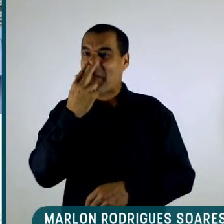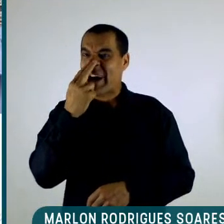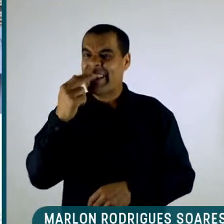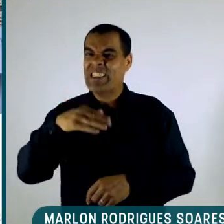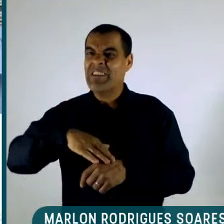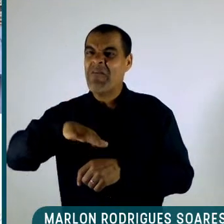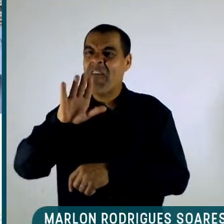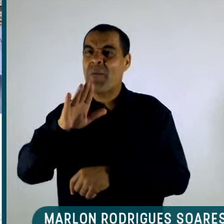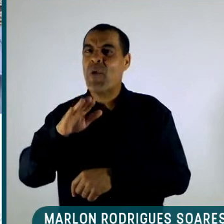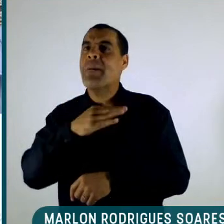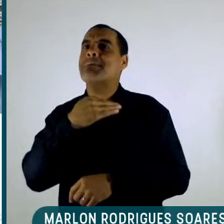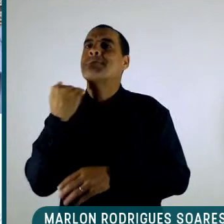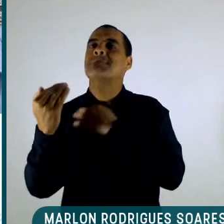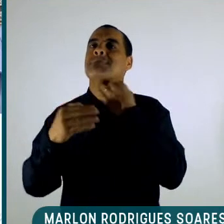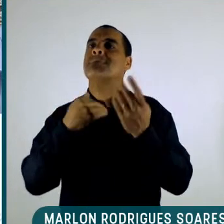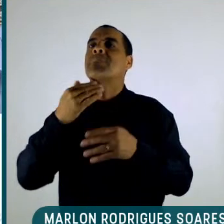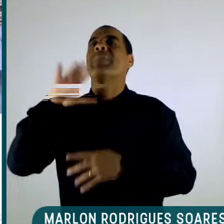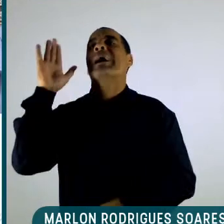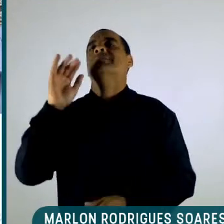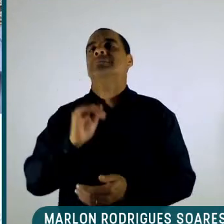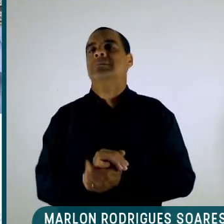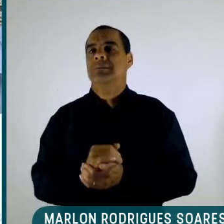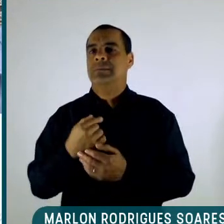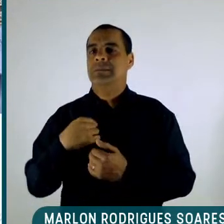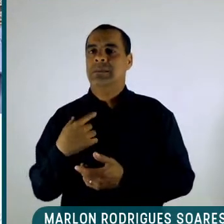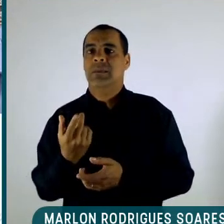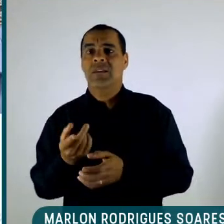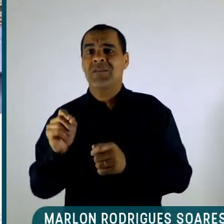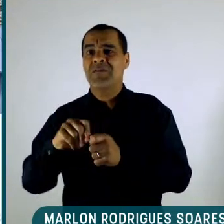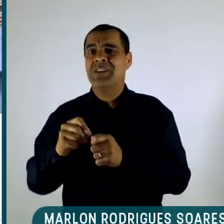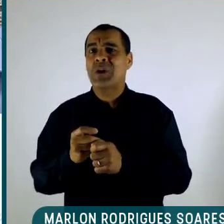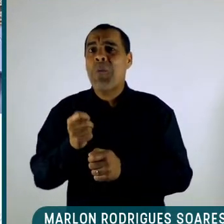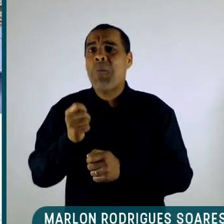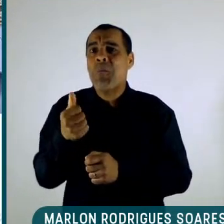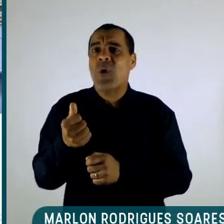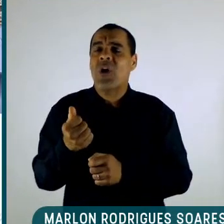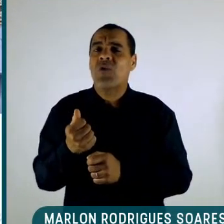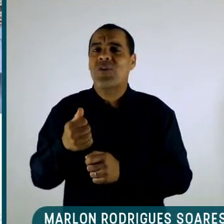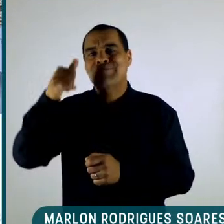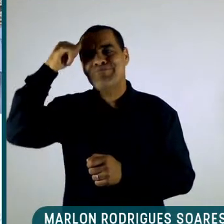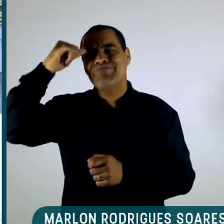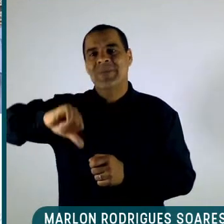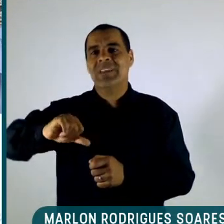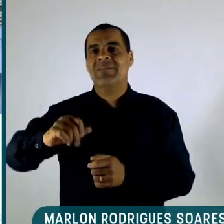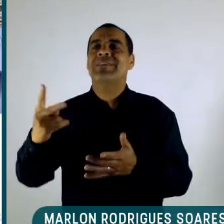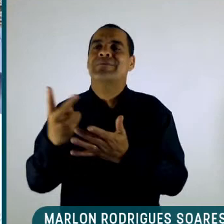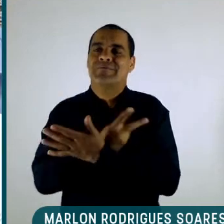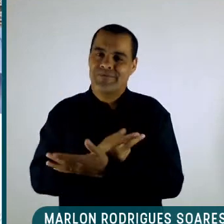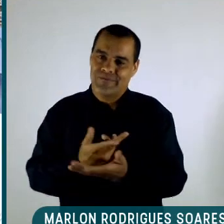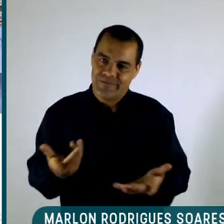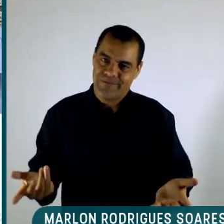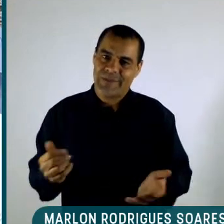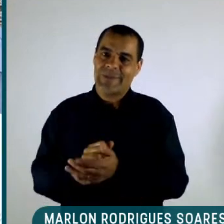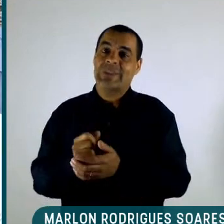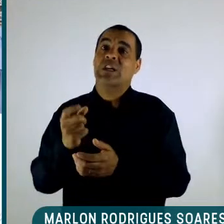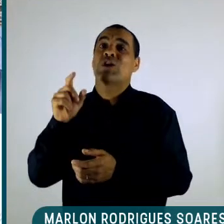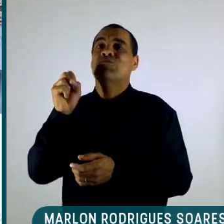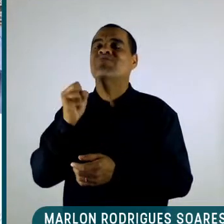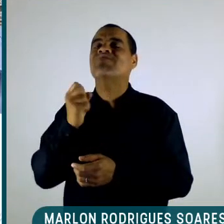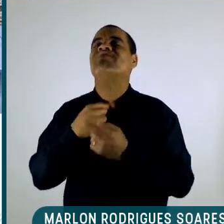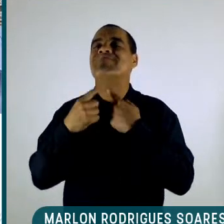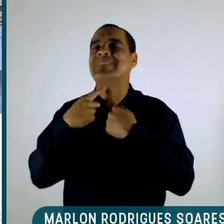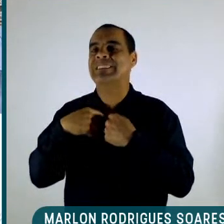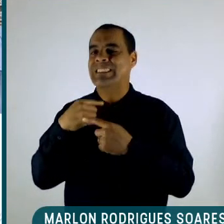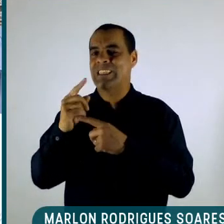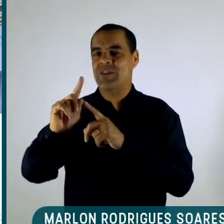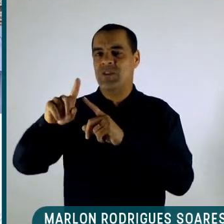was 10,000, and little was done to prevent so that would happen. So within 30 years, but the little time we've had so